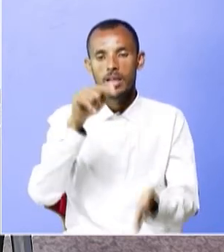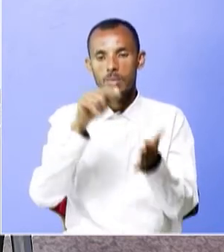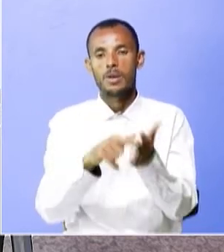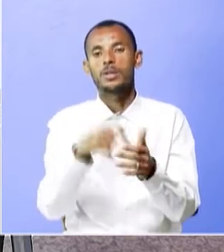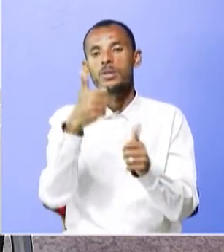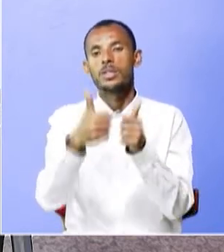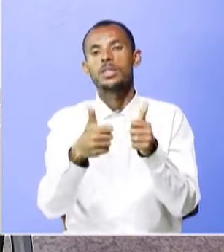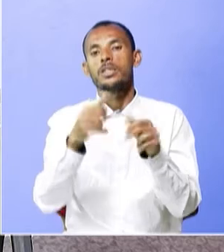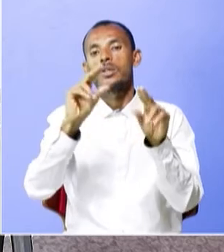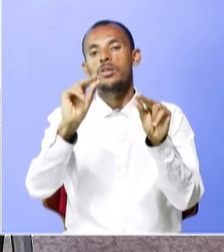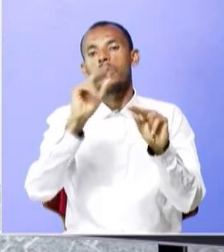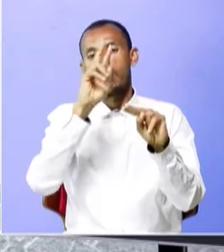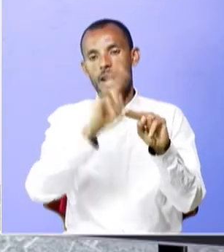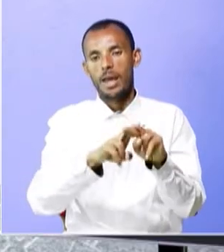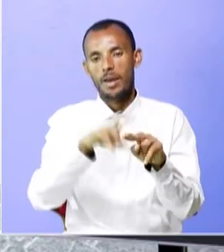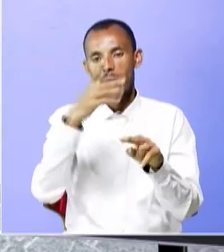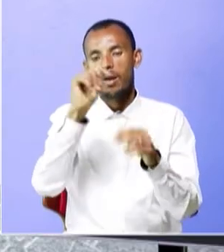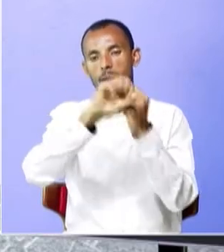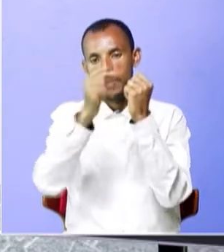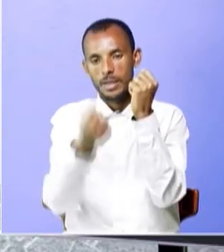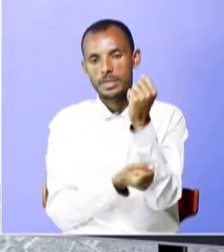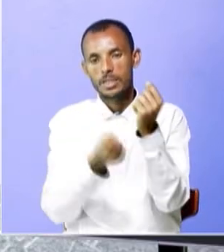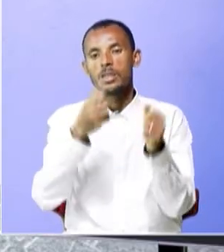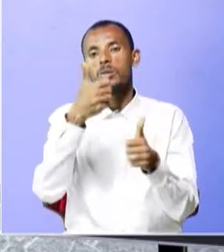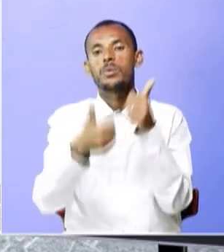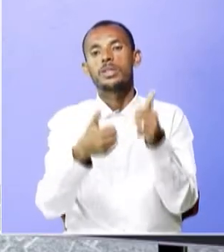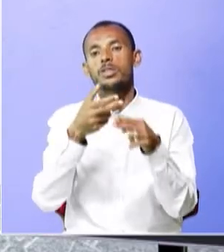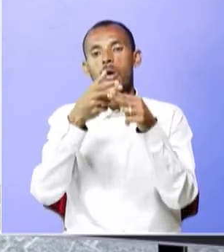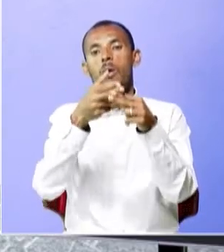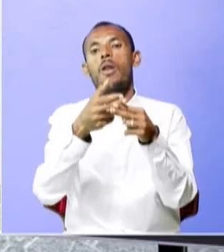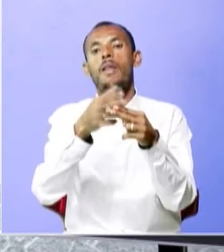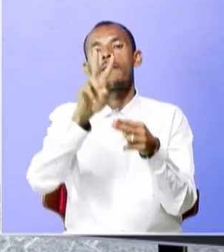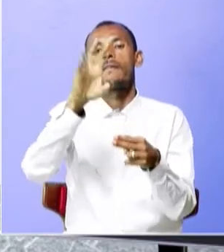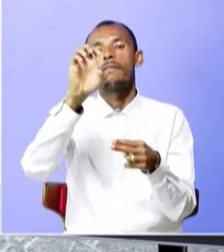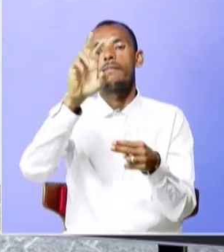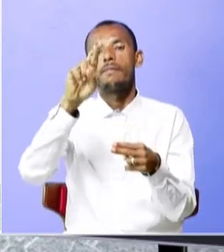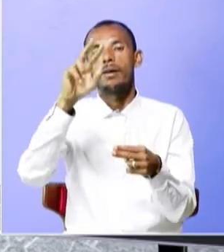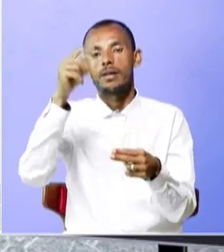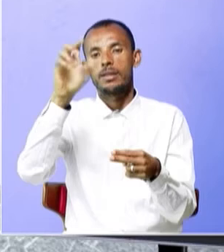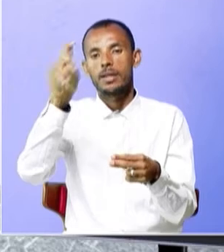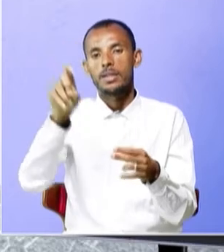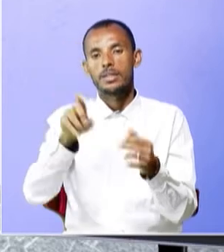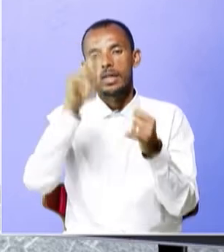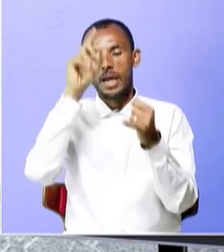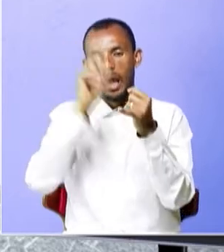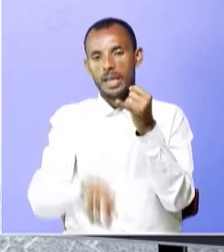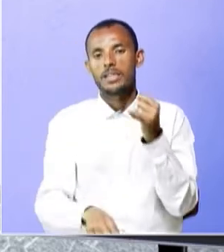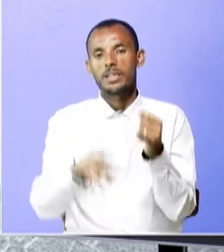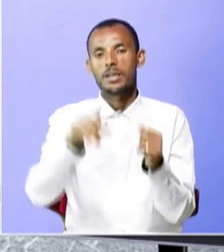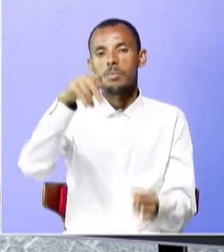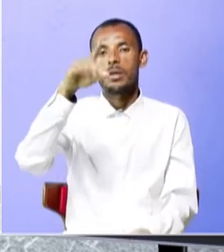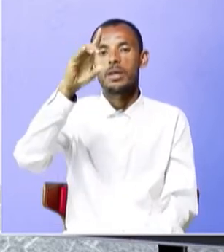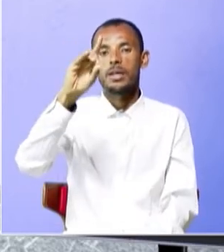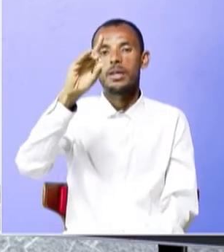not lying on the base, and we call it a vertex. And this edge, PD, is